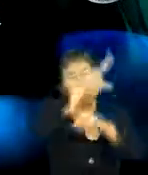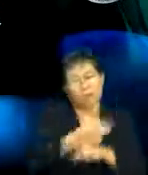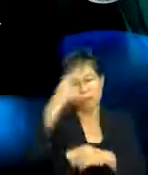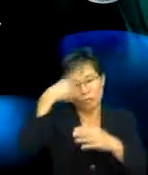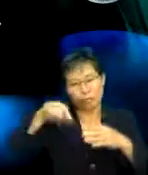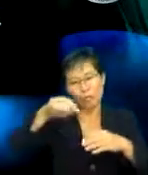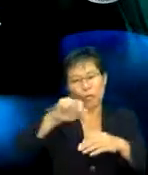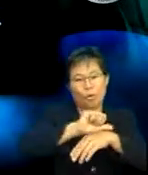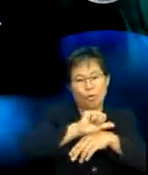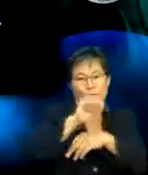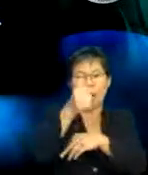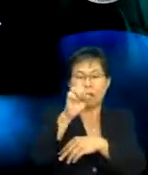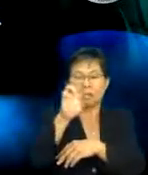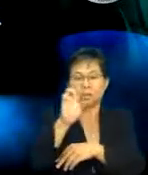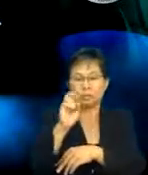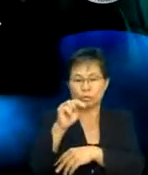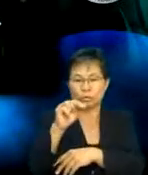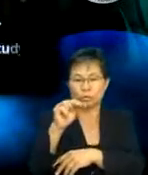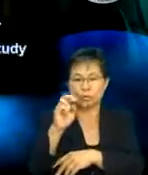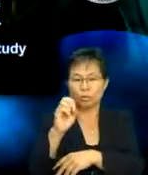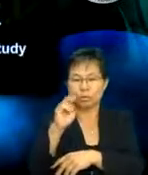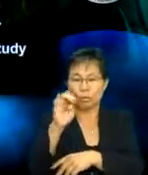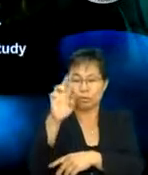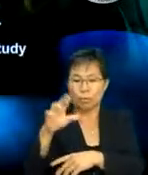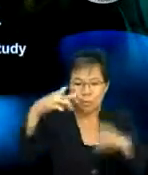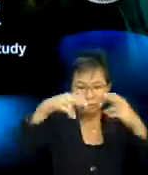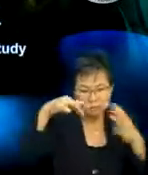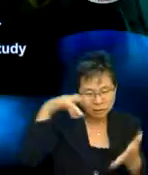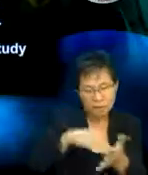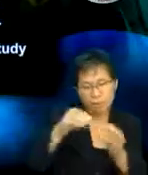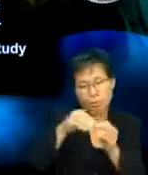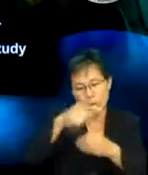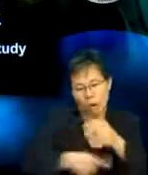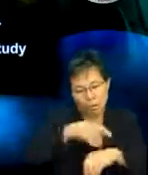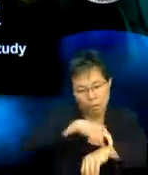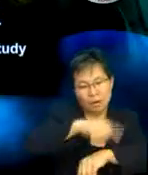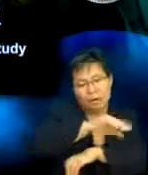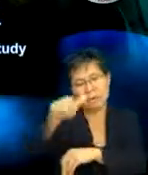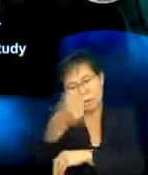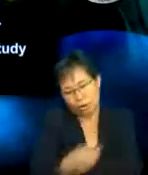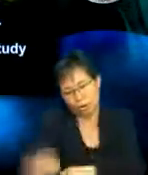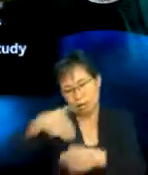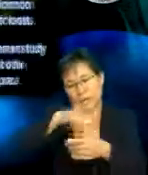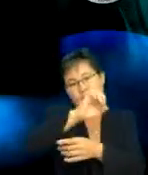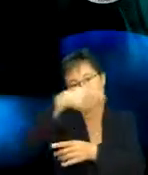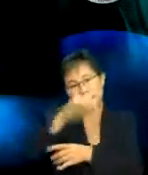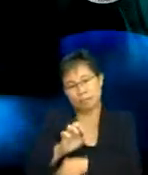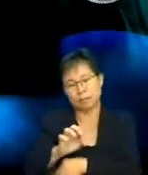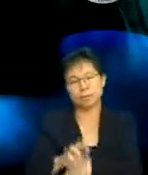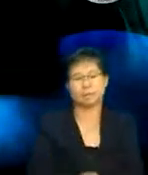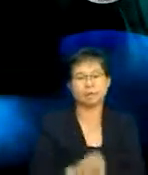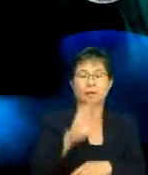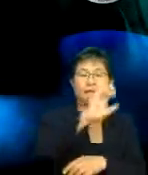forecasts, and for astronomers to study more about Earth and other objects in space.